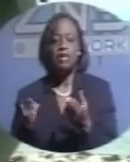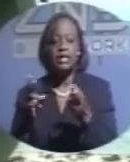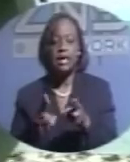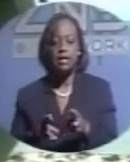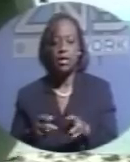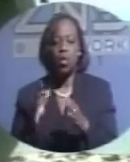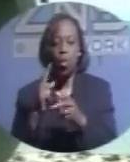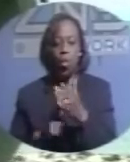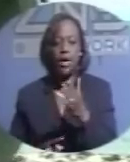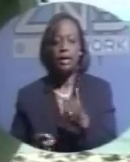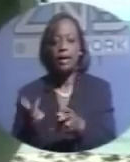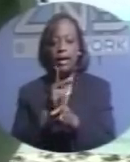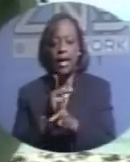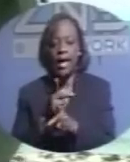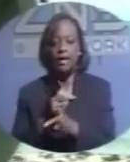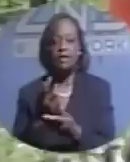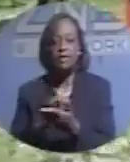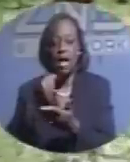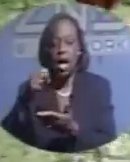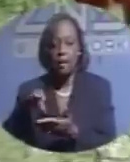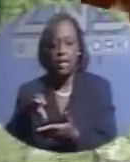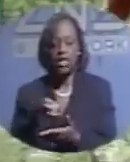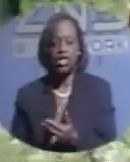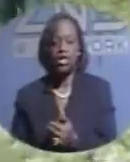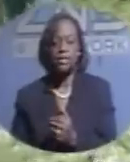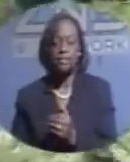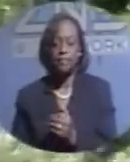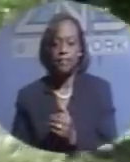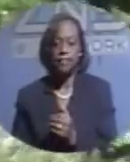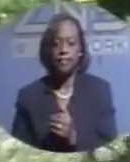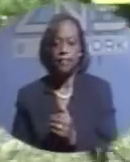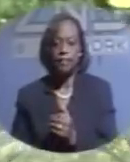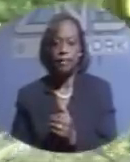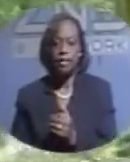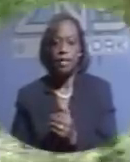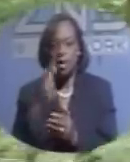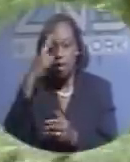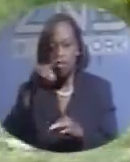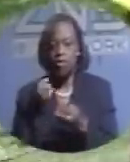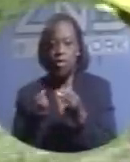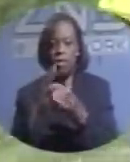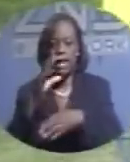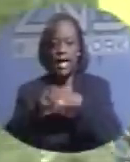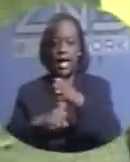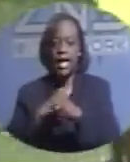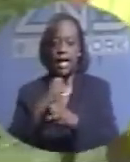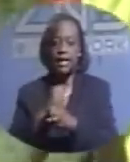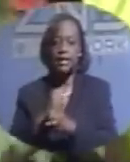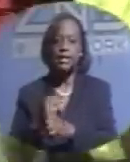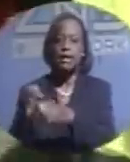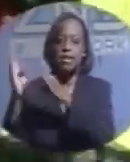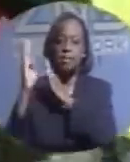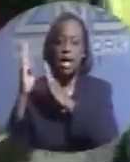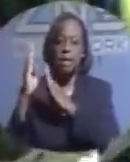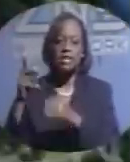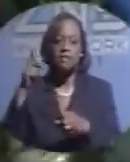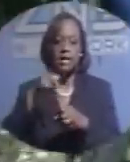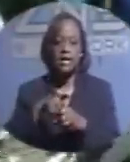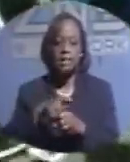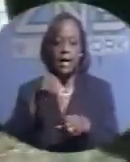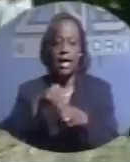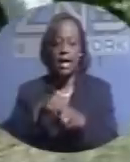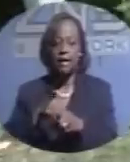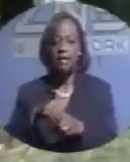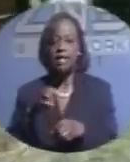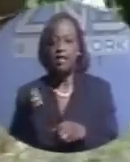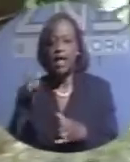change in our lifestyle to get rid of the types of trash. Okay. The Bahamas has participated in the event, and like last year, the